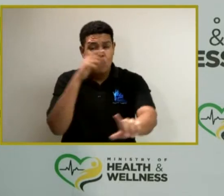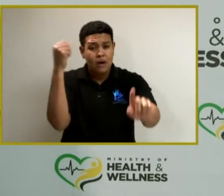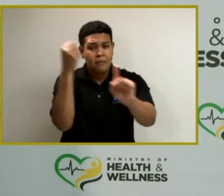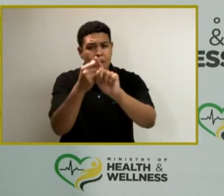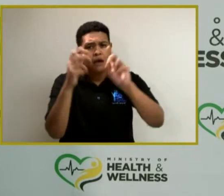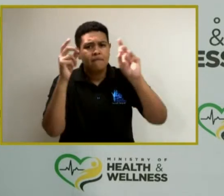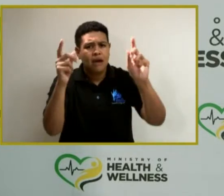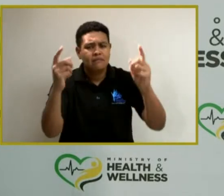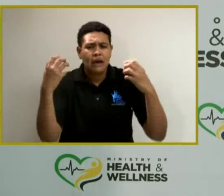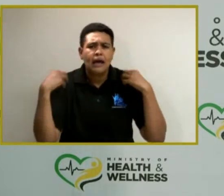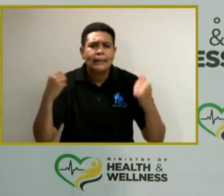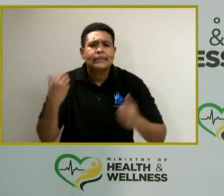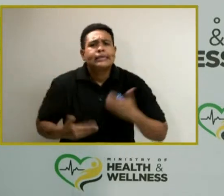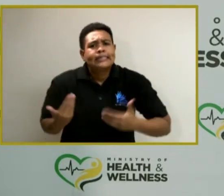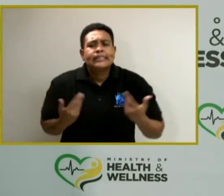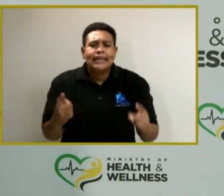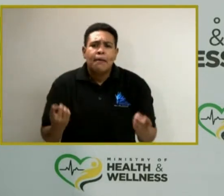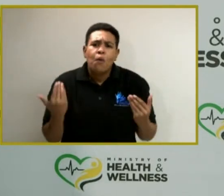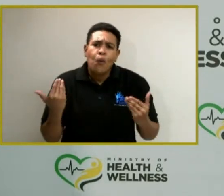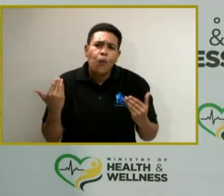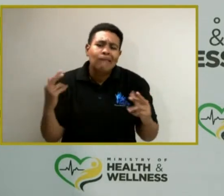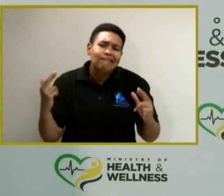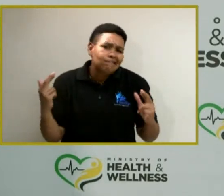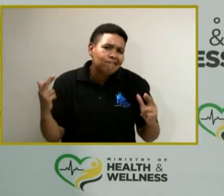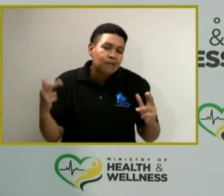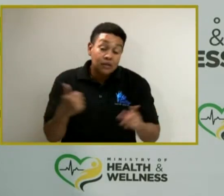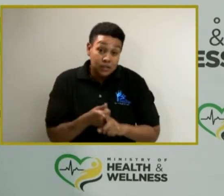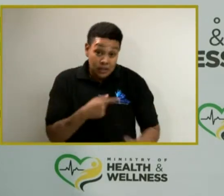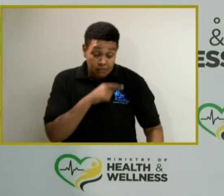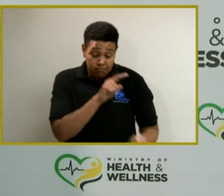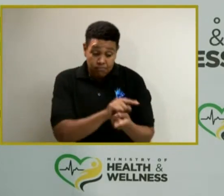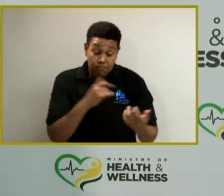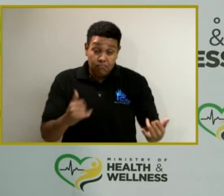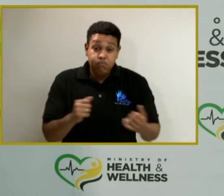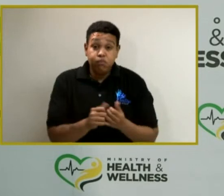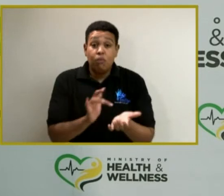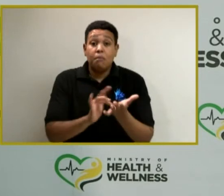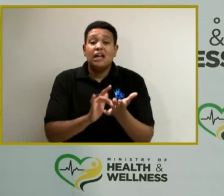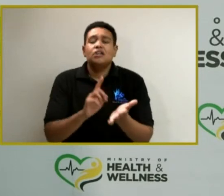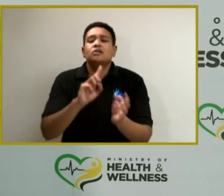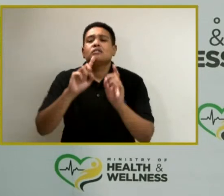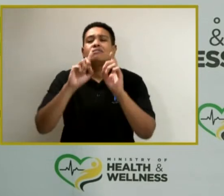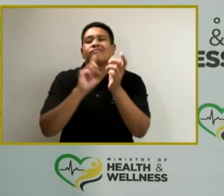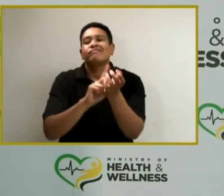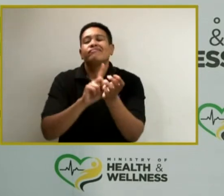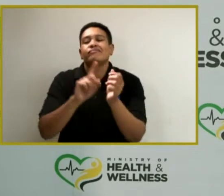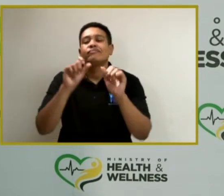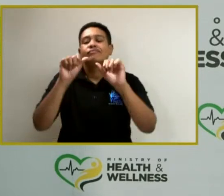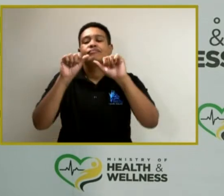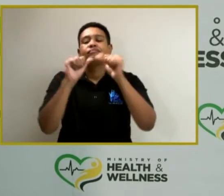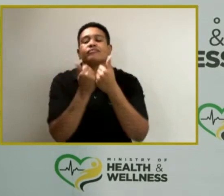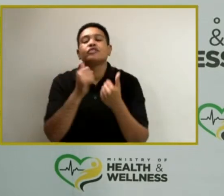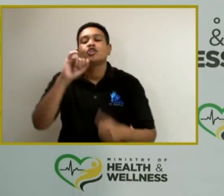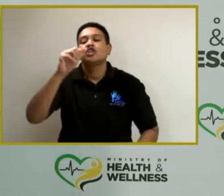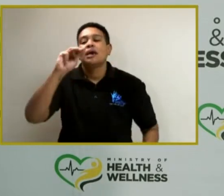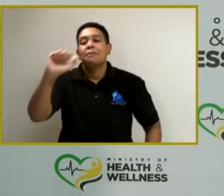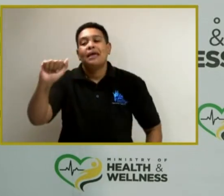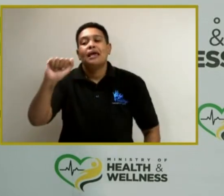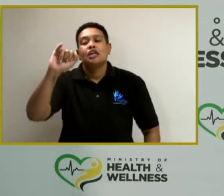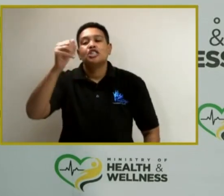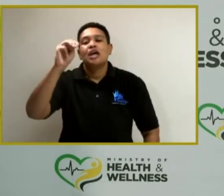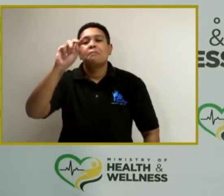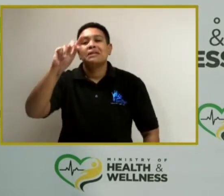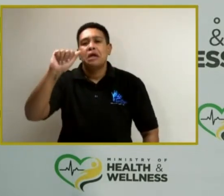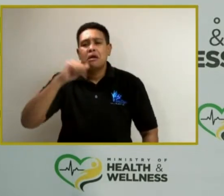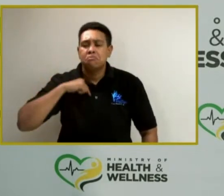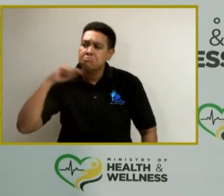We met today with the medical doctors associations, the JMA and the JMDA,